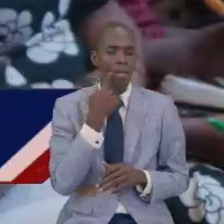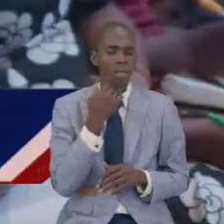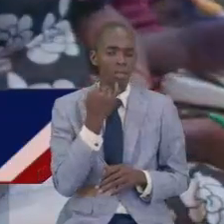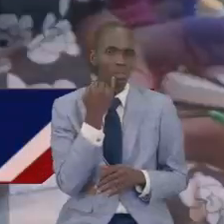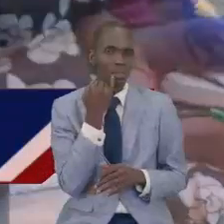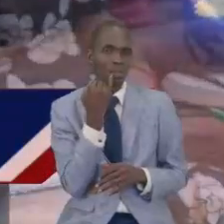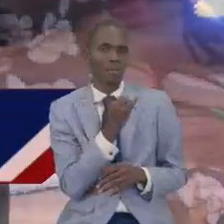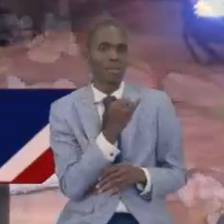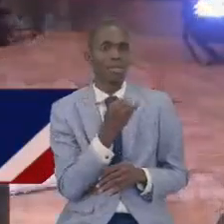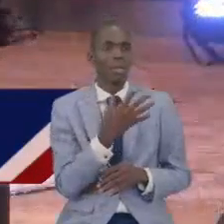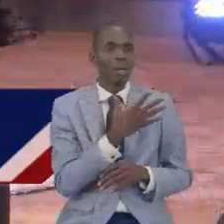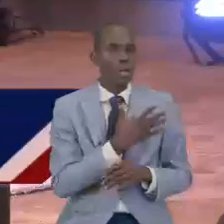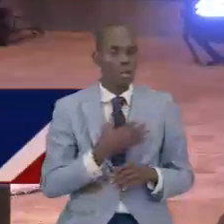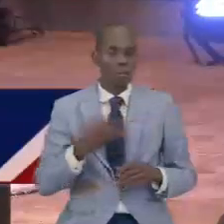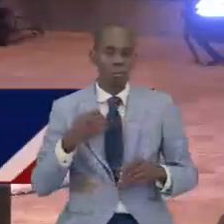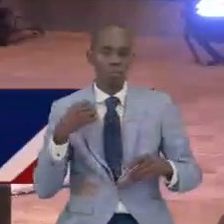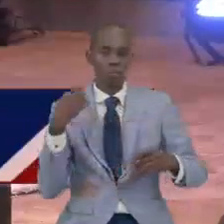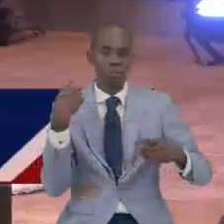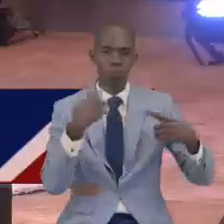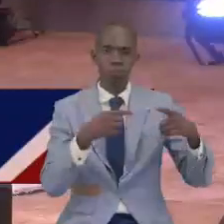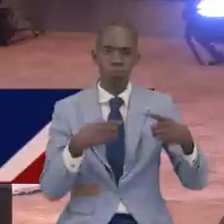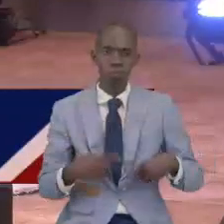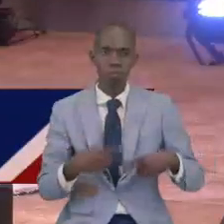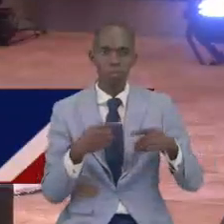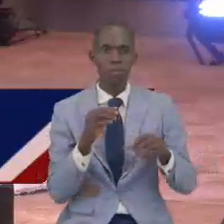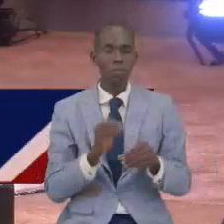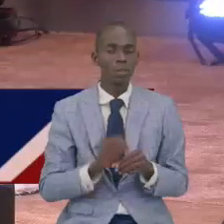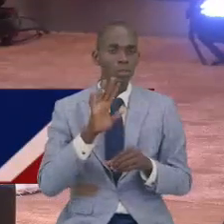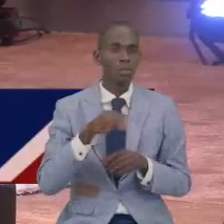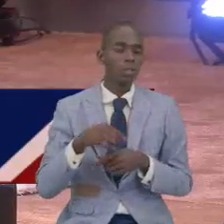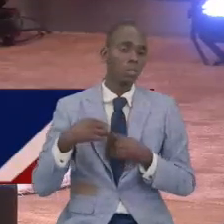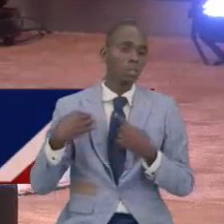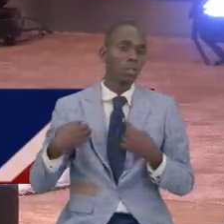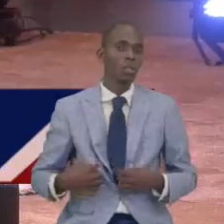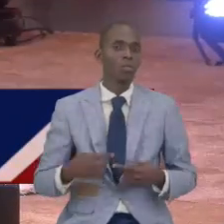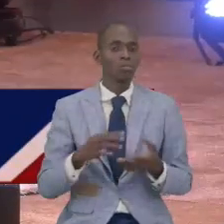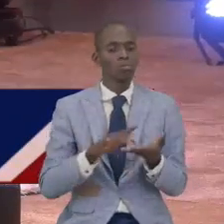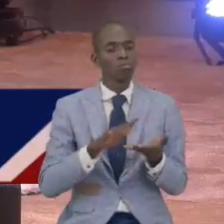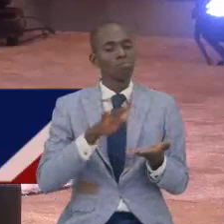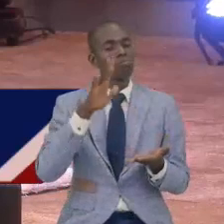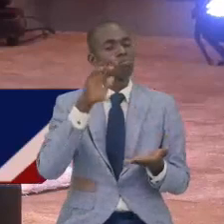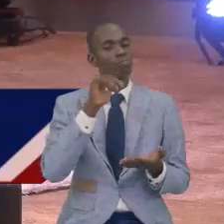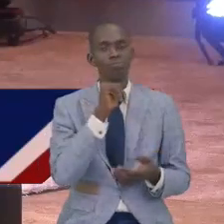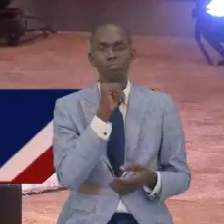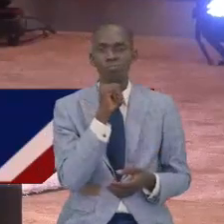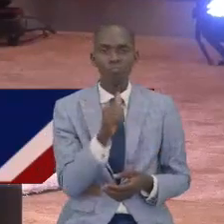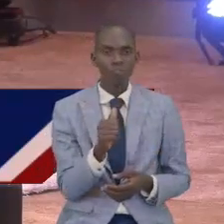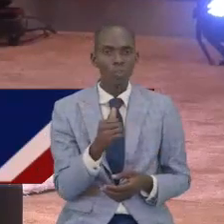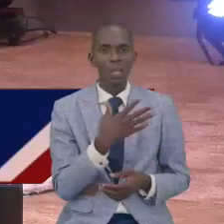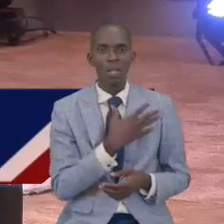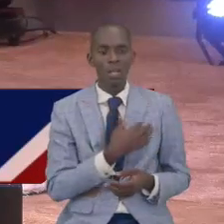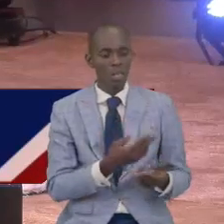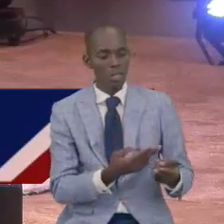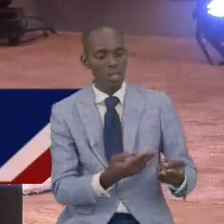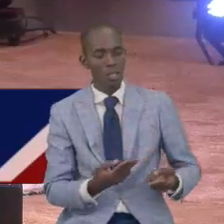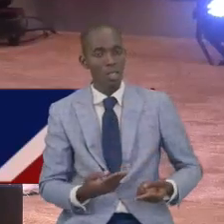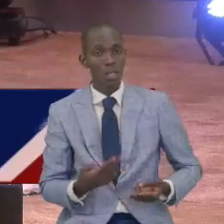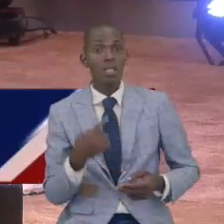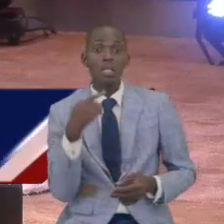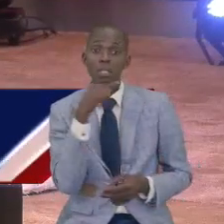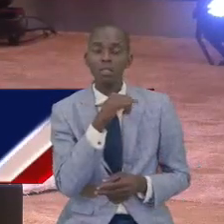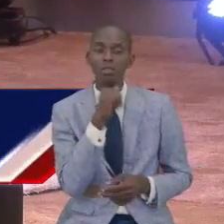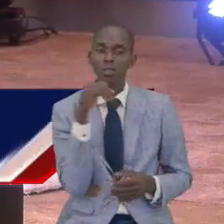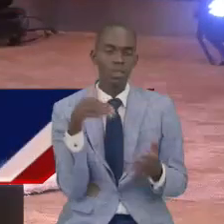envy and strife in your hearts, glory not and lie not against